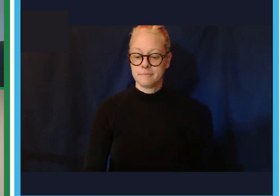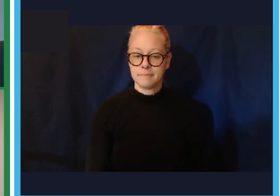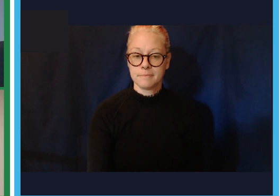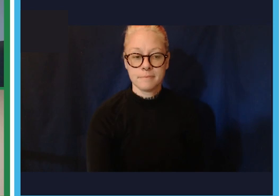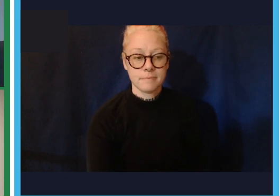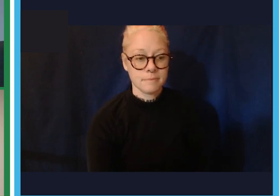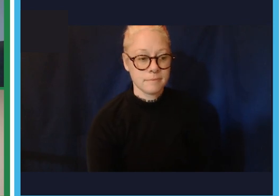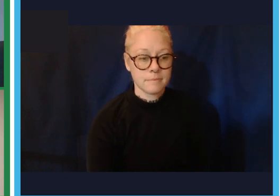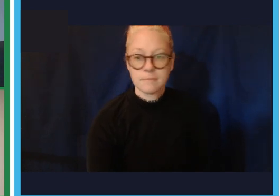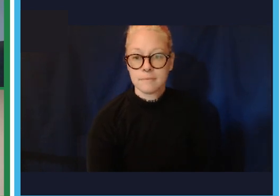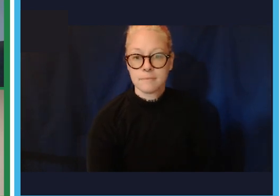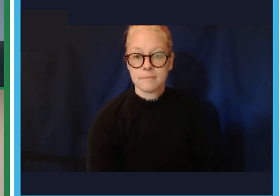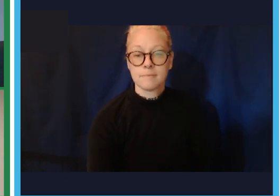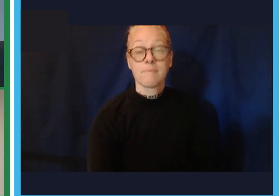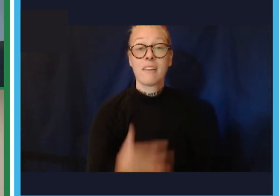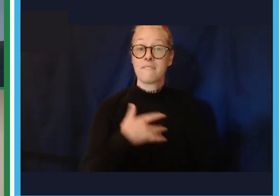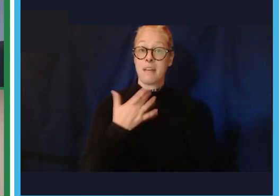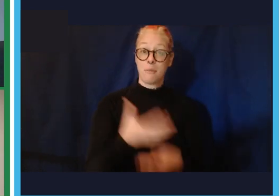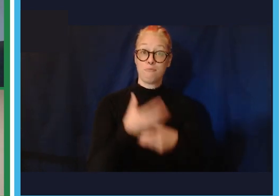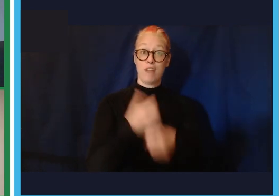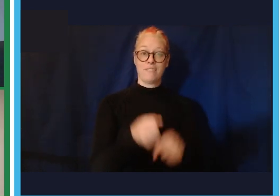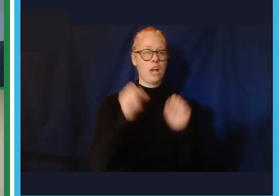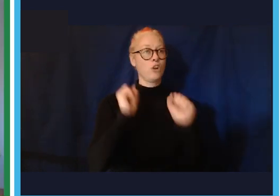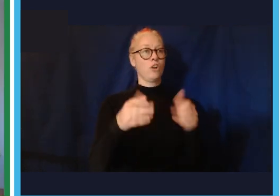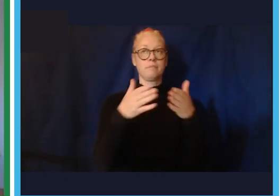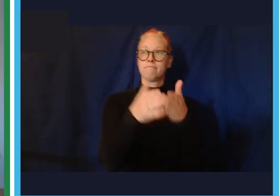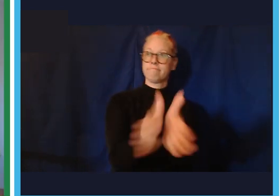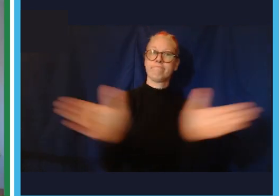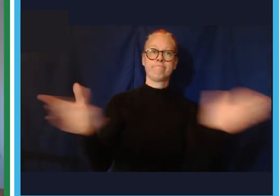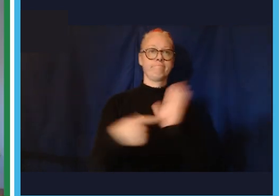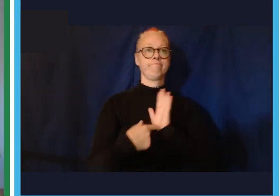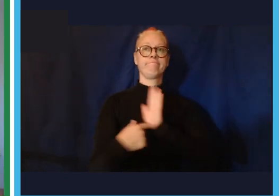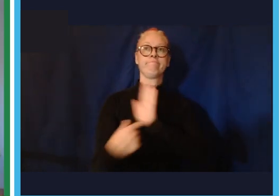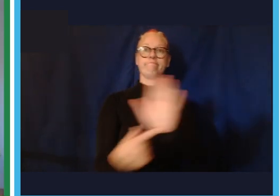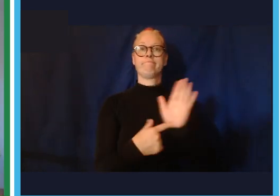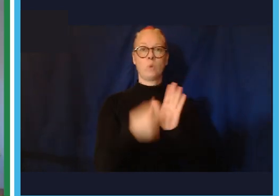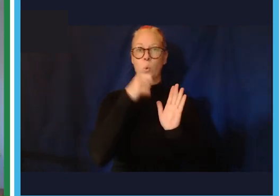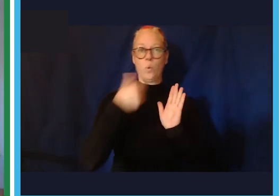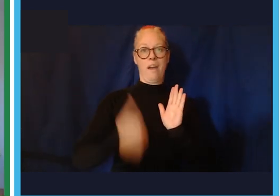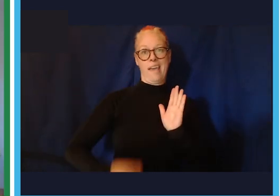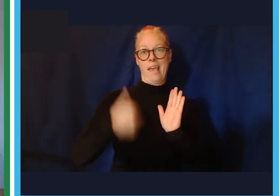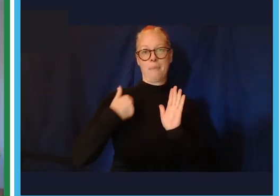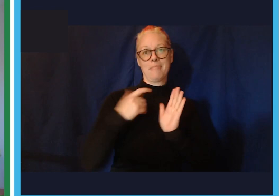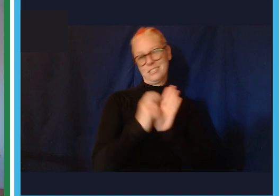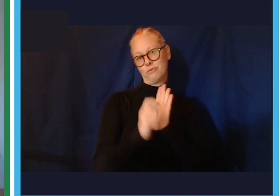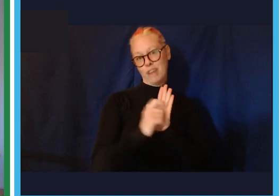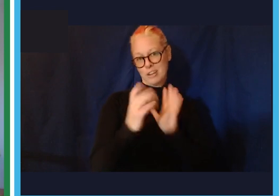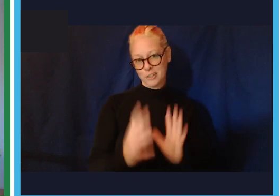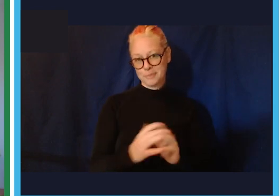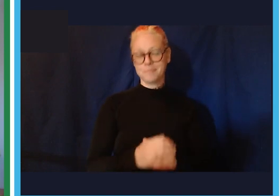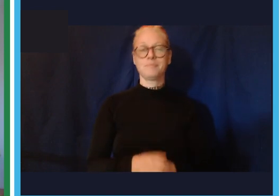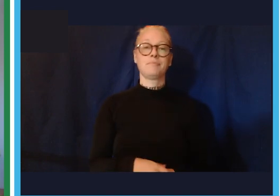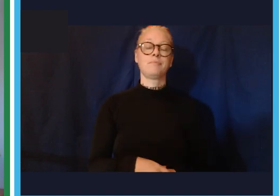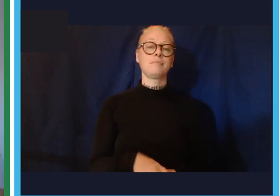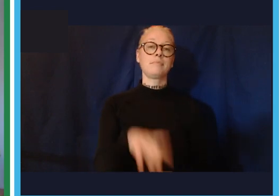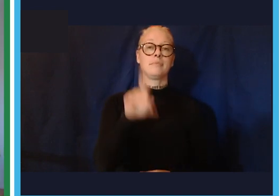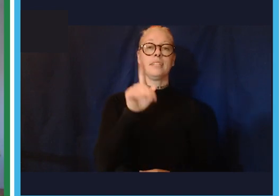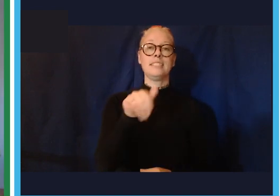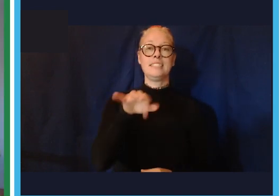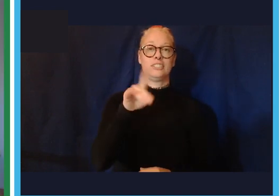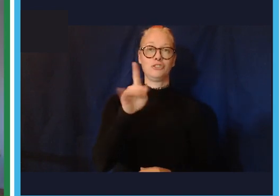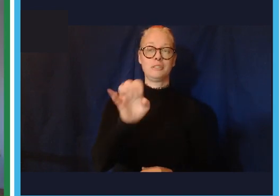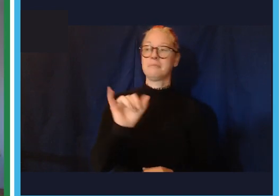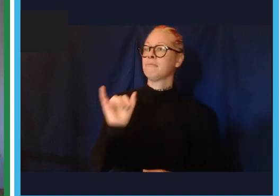couple things. I'd love to learn more from you and Graham about the Respectability organization. I was looking into it, and that's very cool. And Ty, I